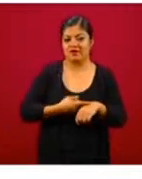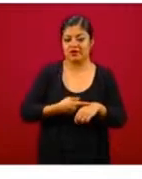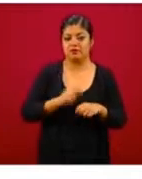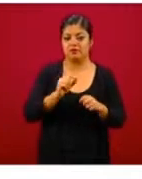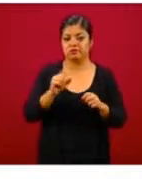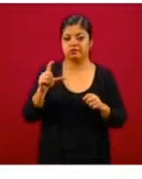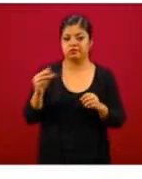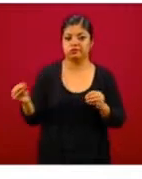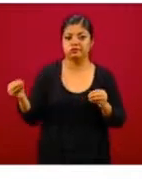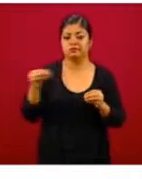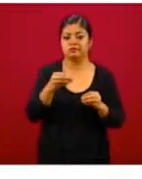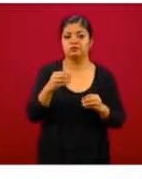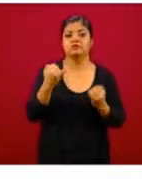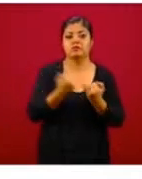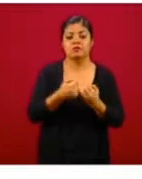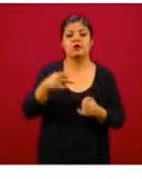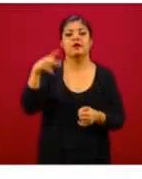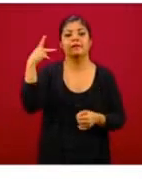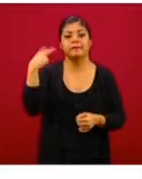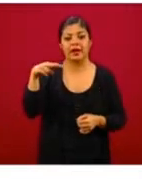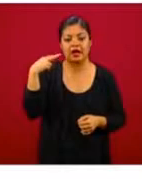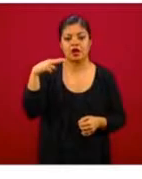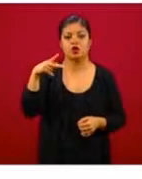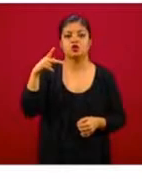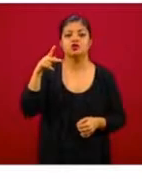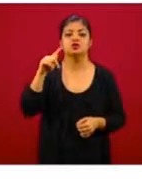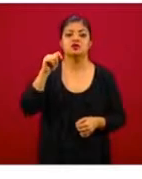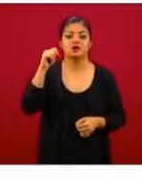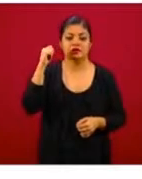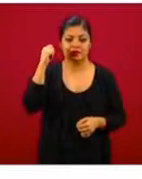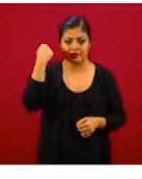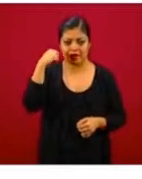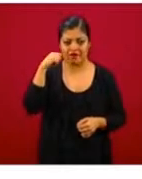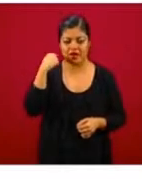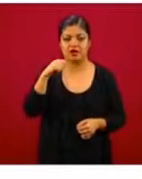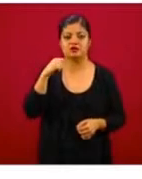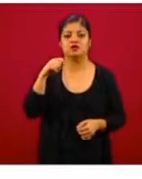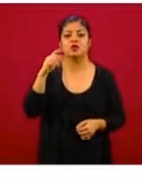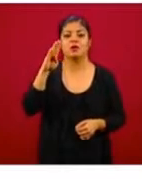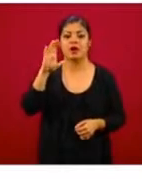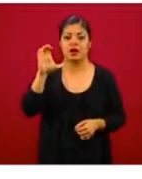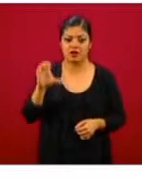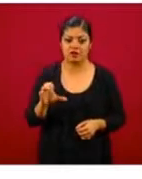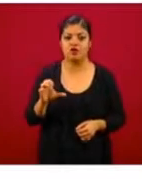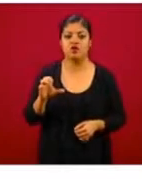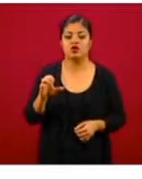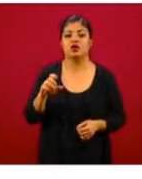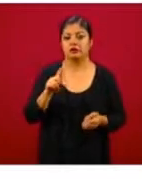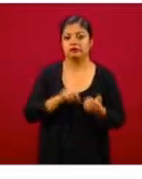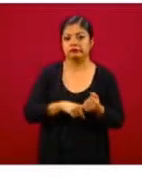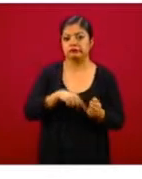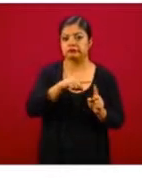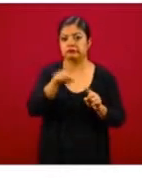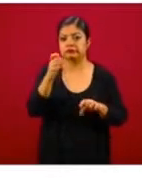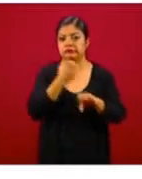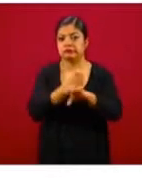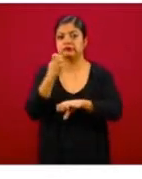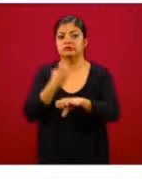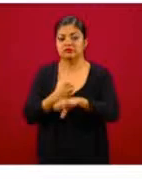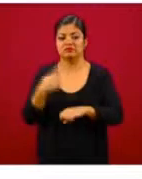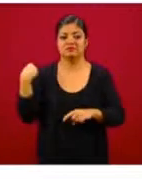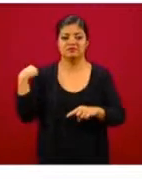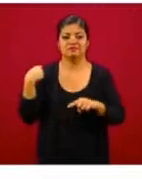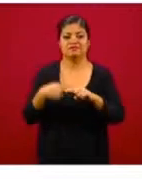Given that they have more than 3,000 cumulative cases since the beginning of the epidemic, and they join Veracruz, Tabasco, Baja